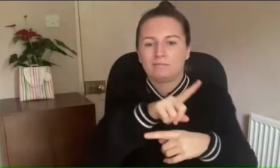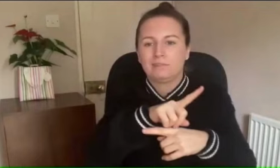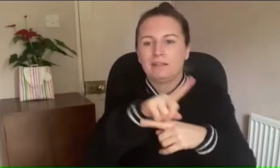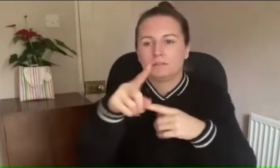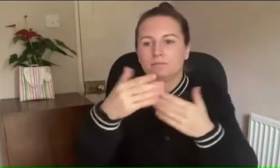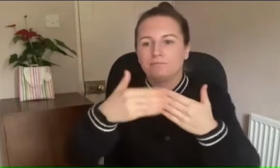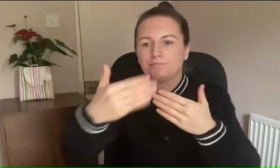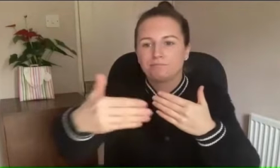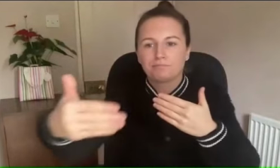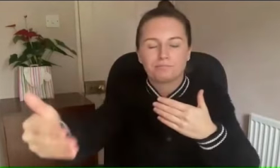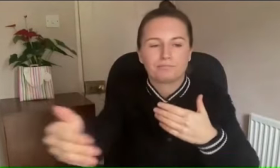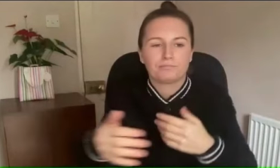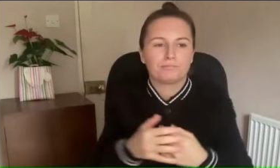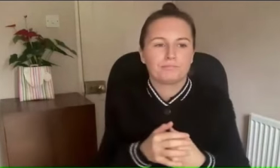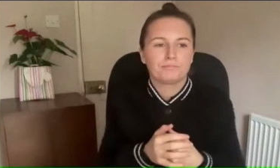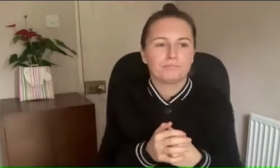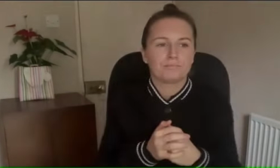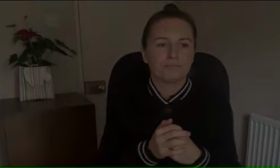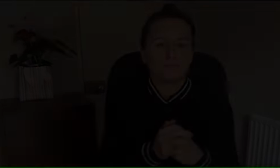coming months.